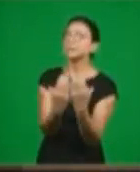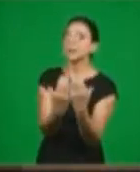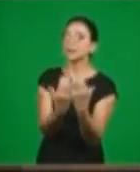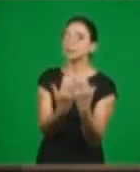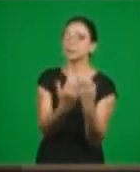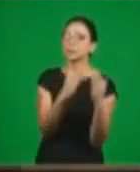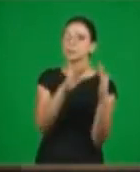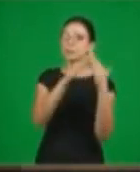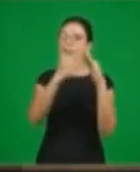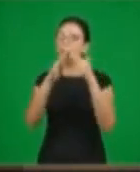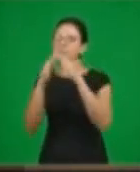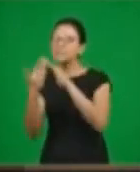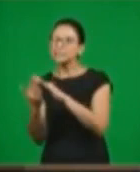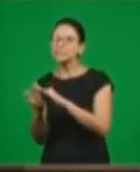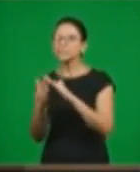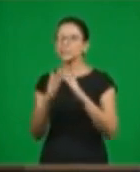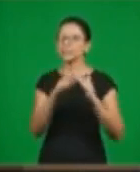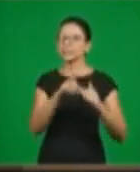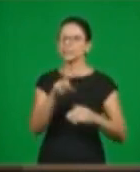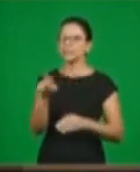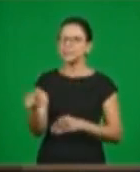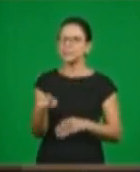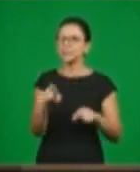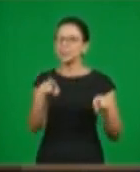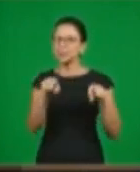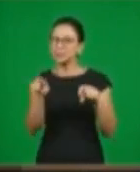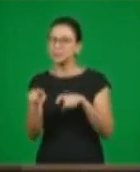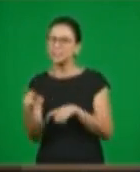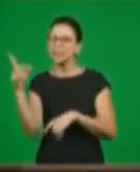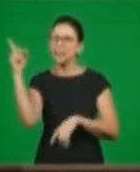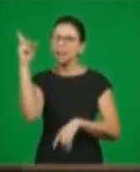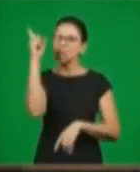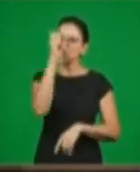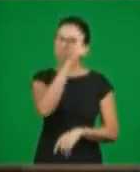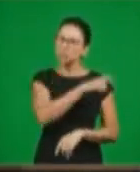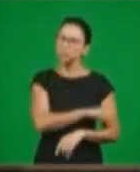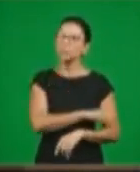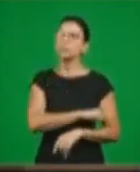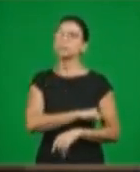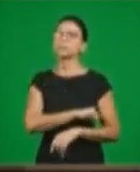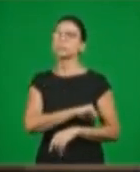there, and this hardest part, you have to go up.